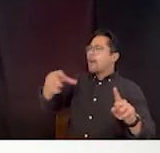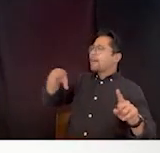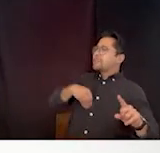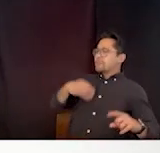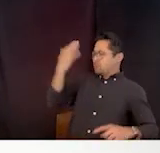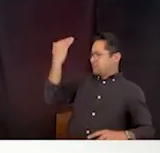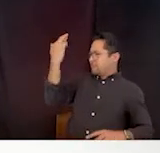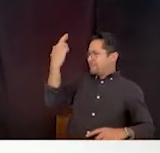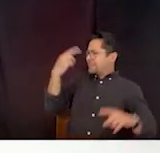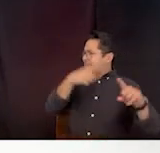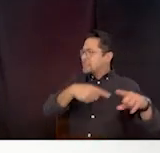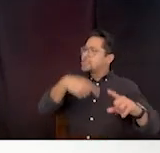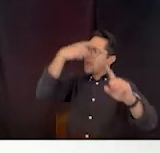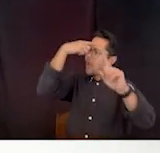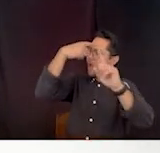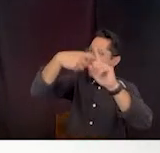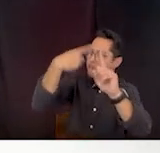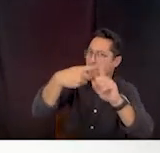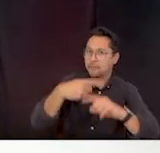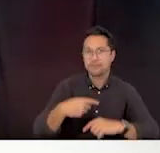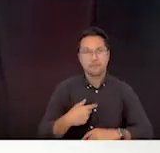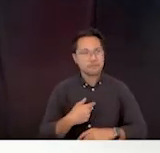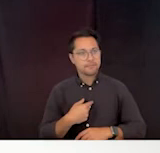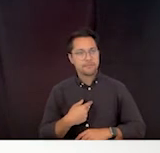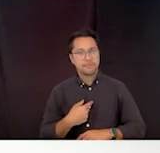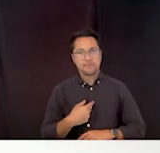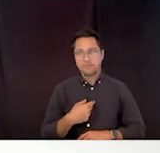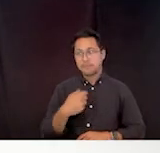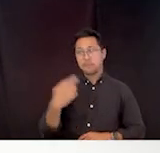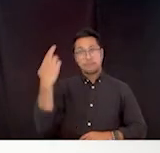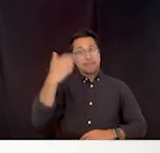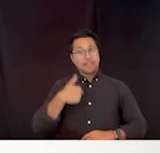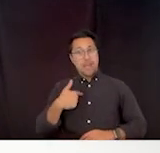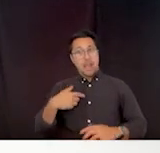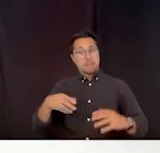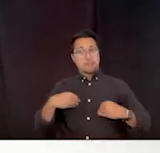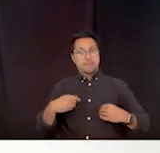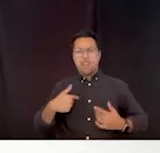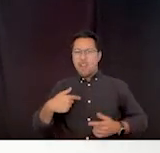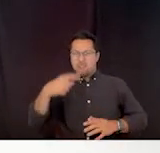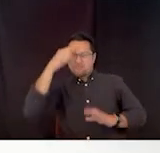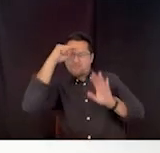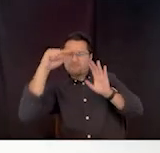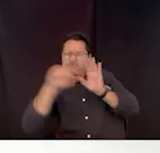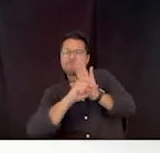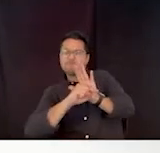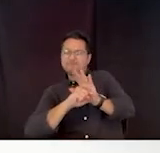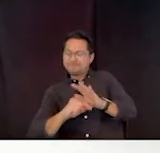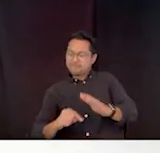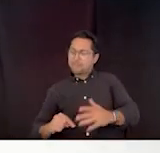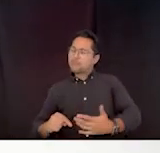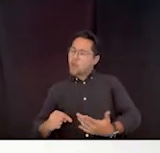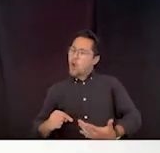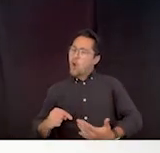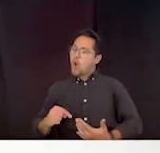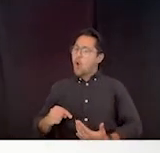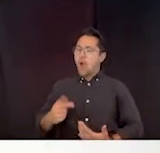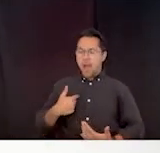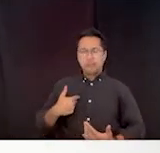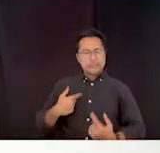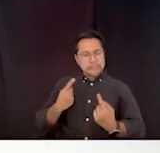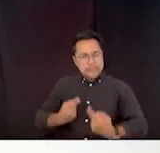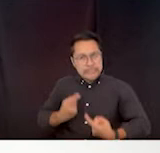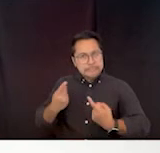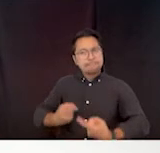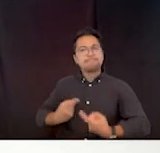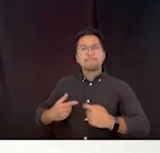it because he's optimistic, and I hear, because I'm accepting it, I'm pessimistic. And that was really hard, and I worked for a very